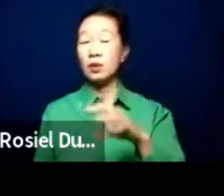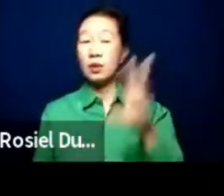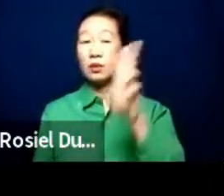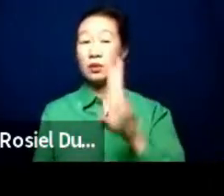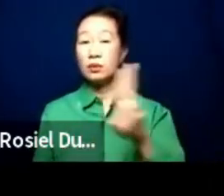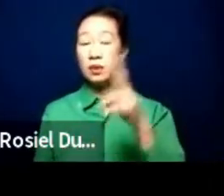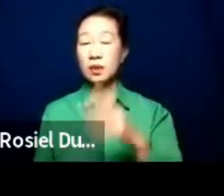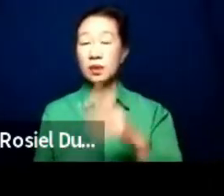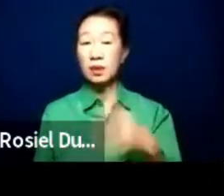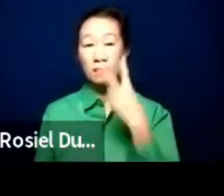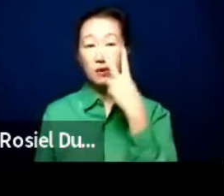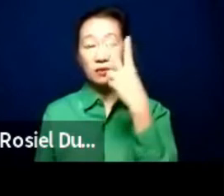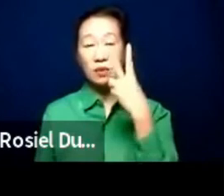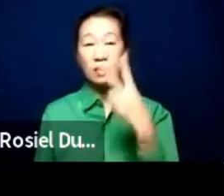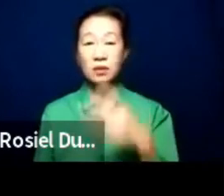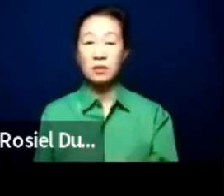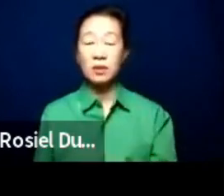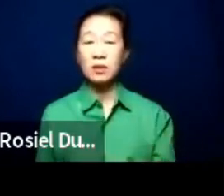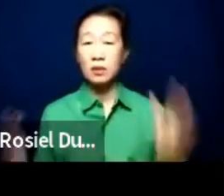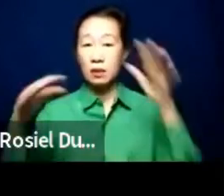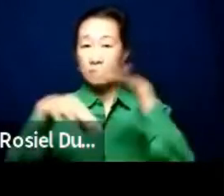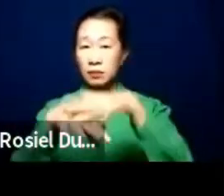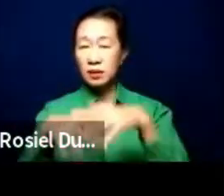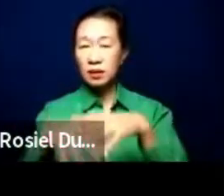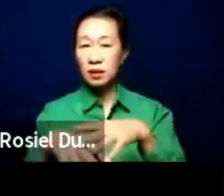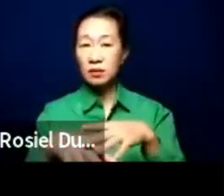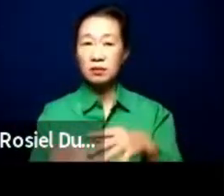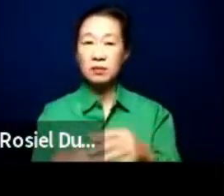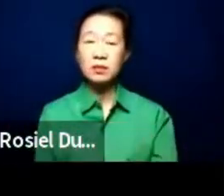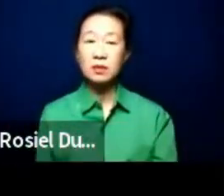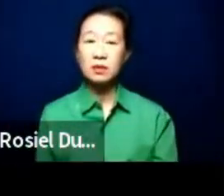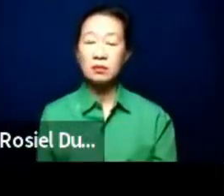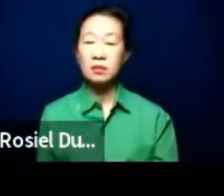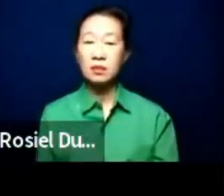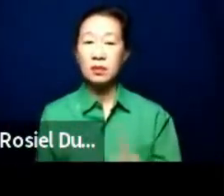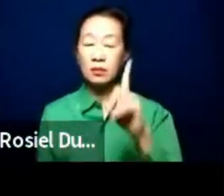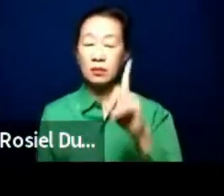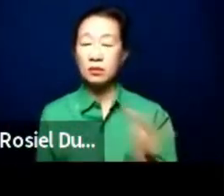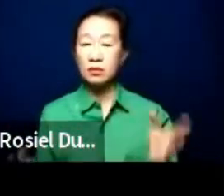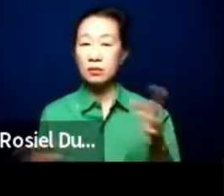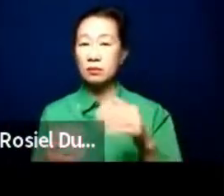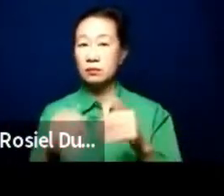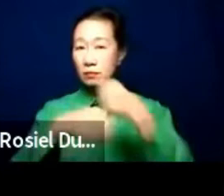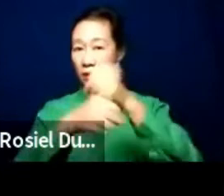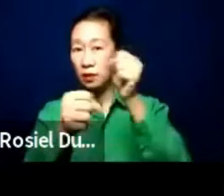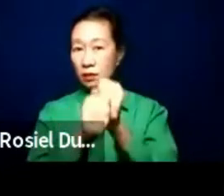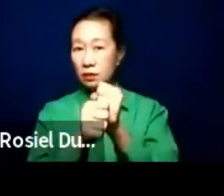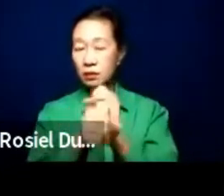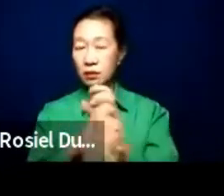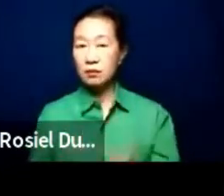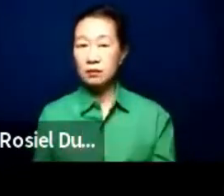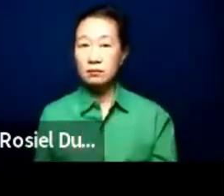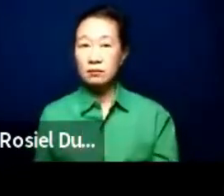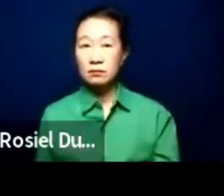So that what they do here is assembly tasks. No, they put together. They're the ones who put together,